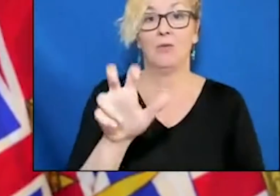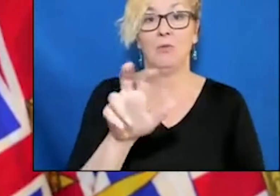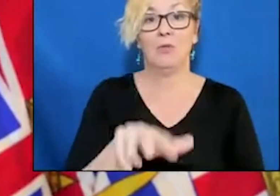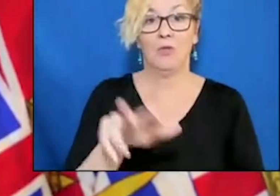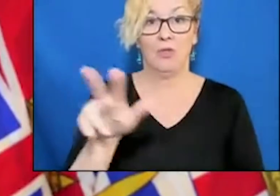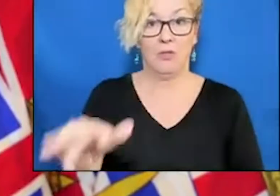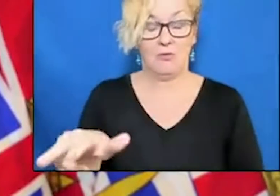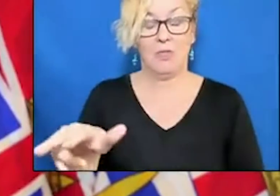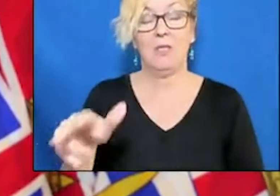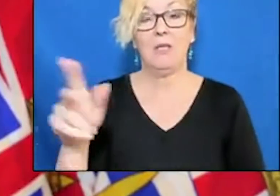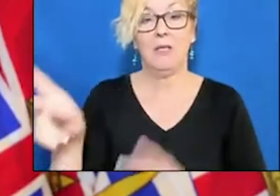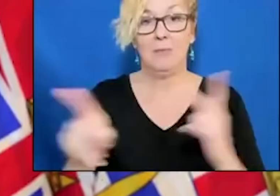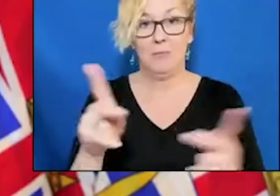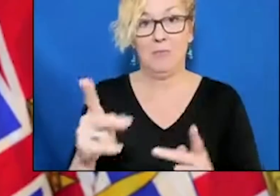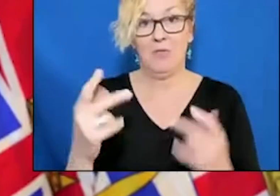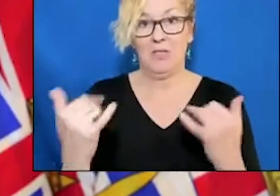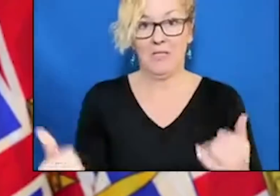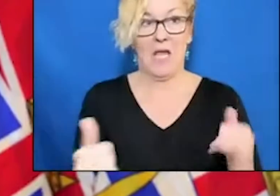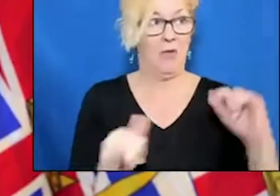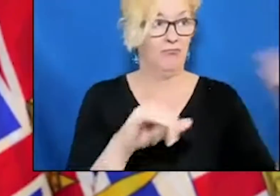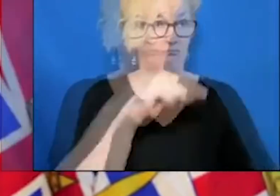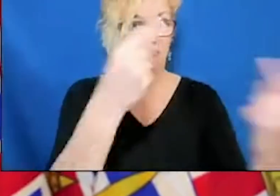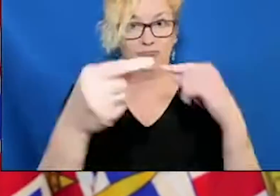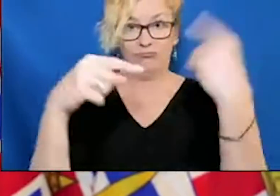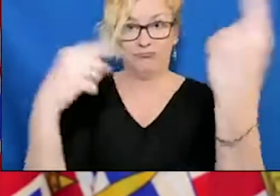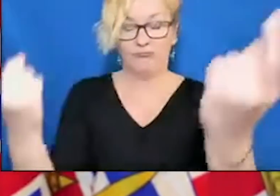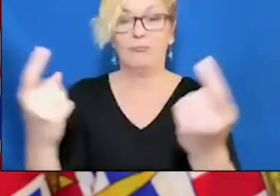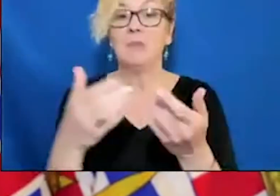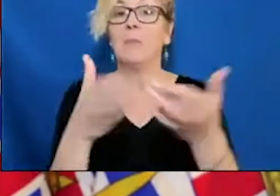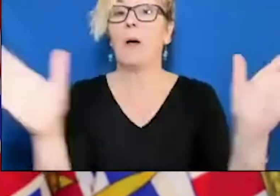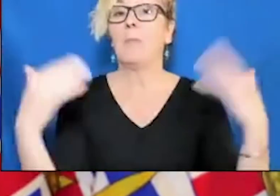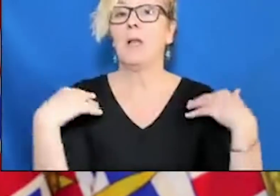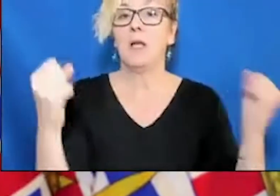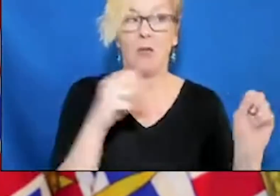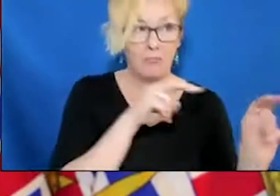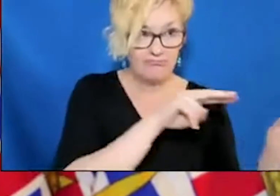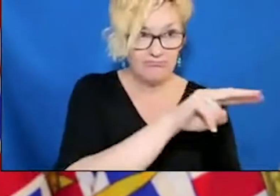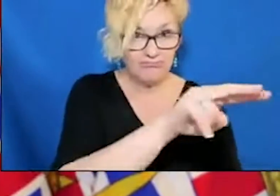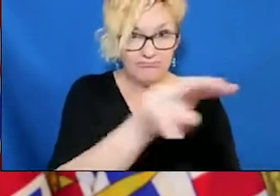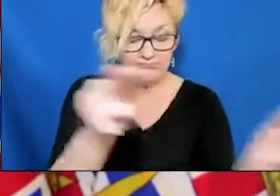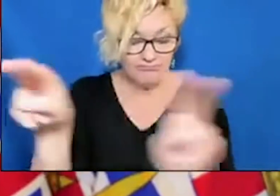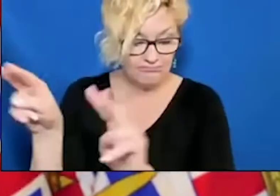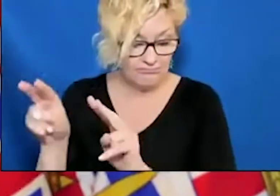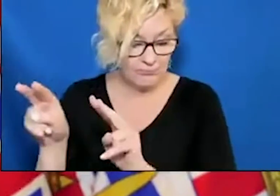9,330 people under active public health monitoring, and